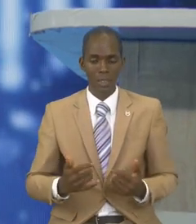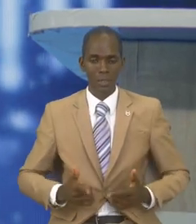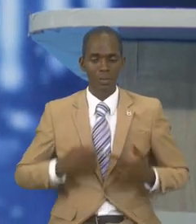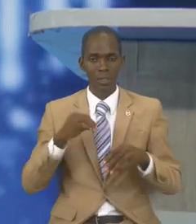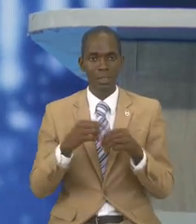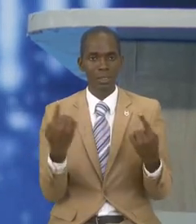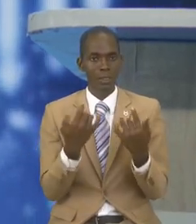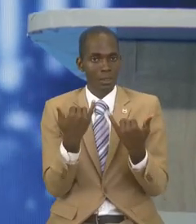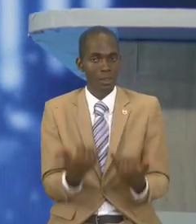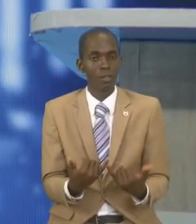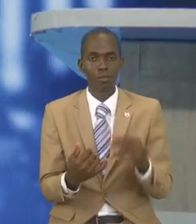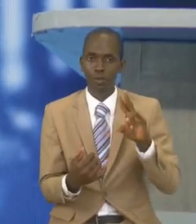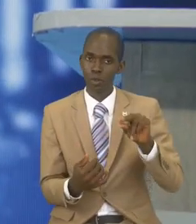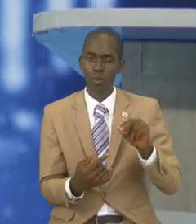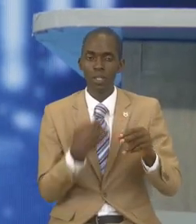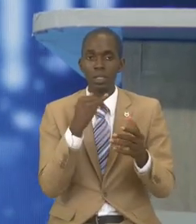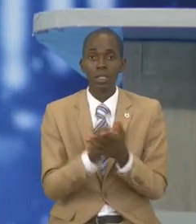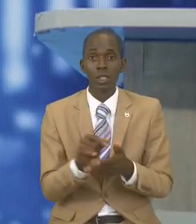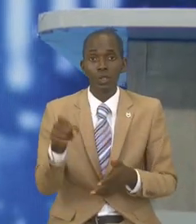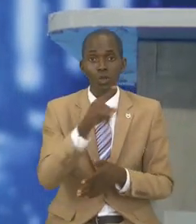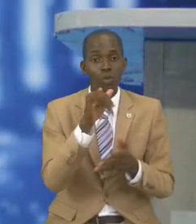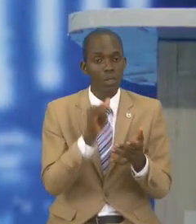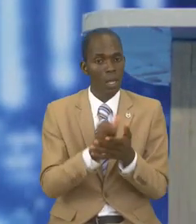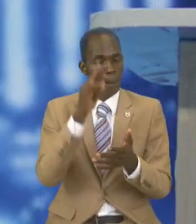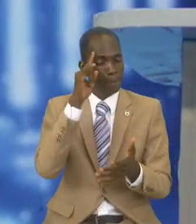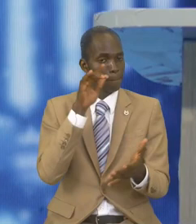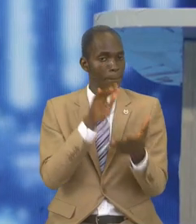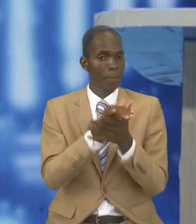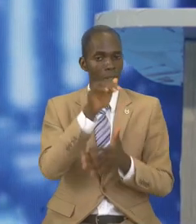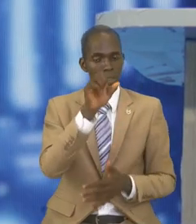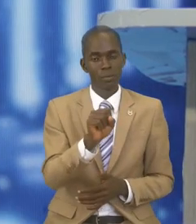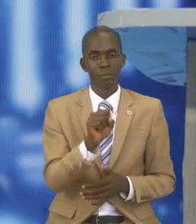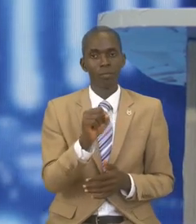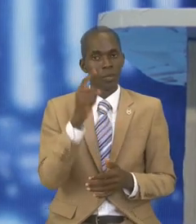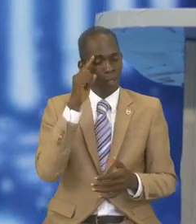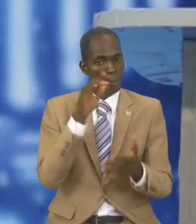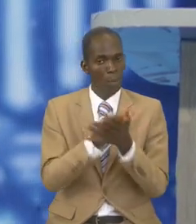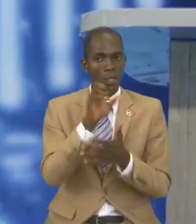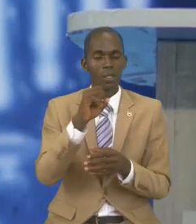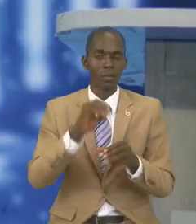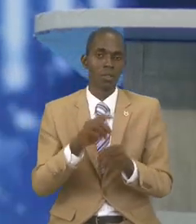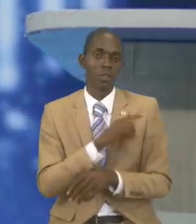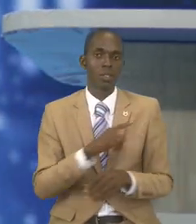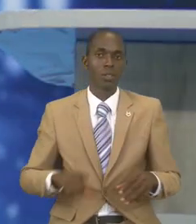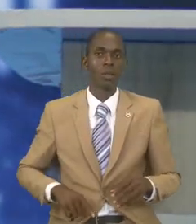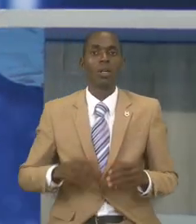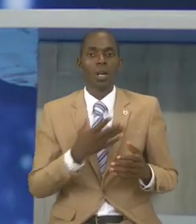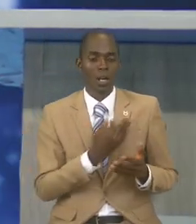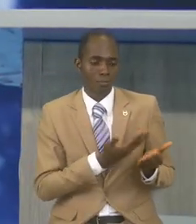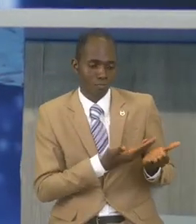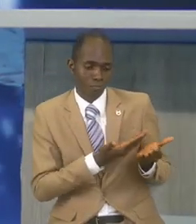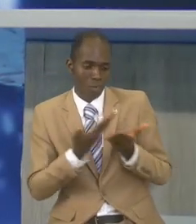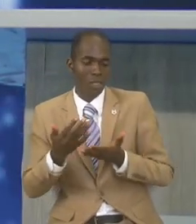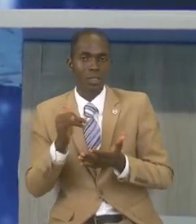He that believeth continuously, he believes in the Lord, he carries that believing from